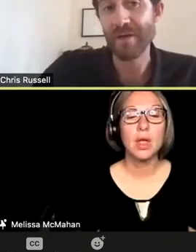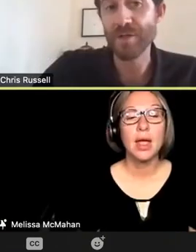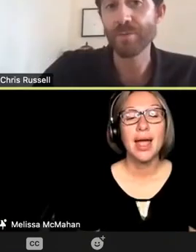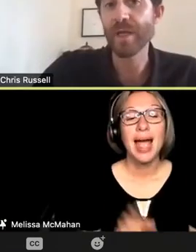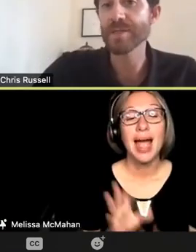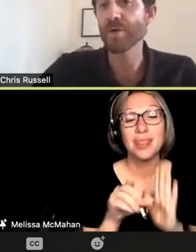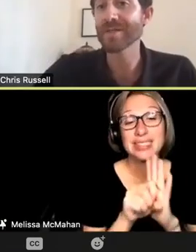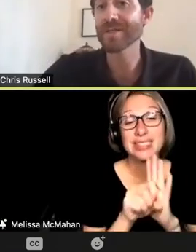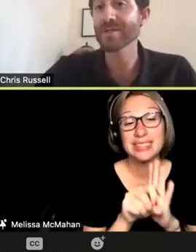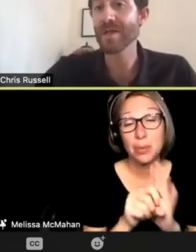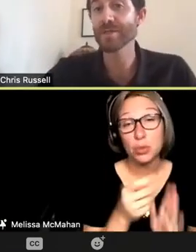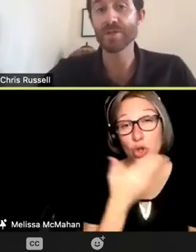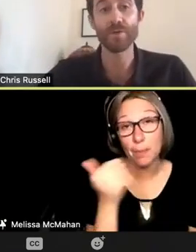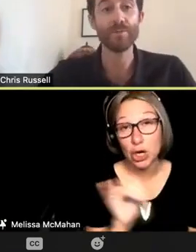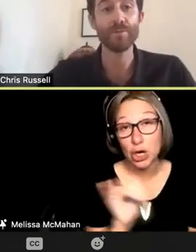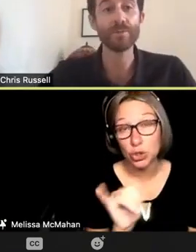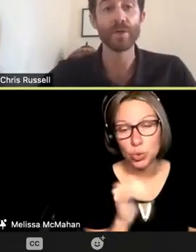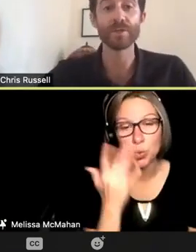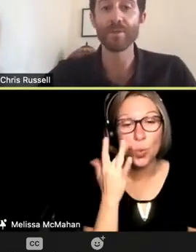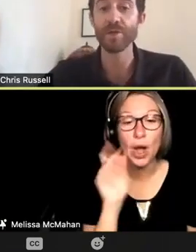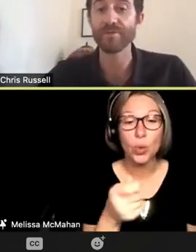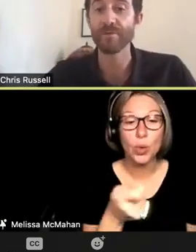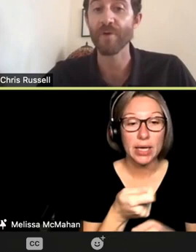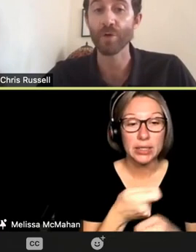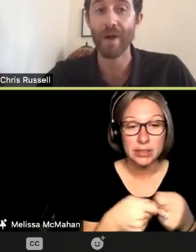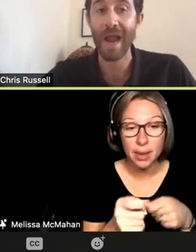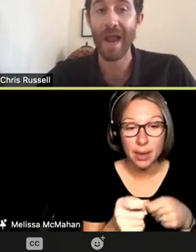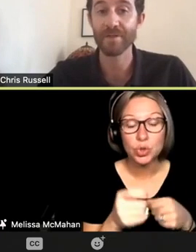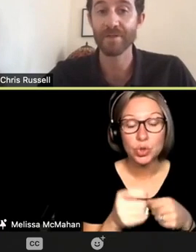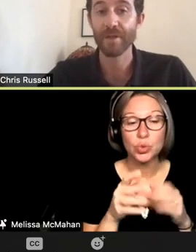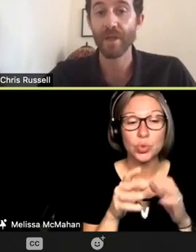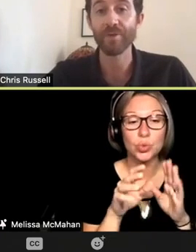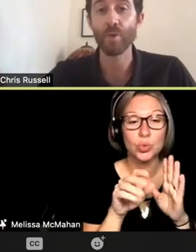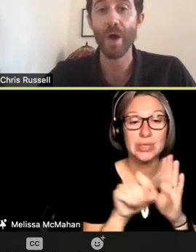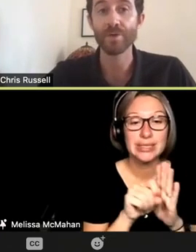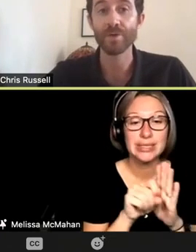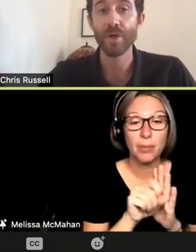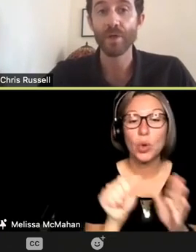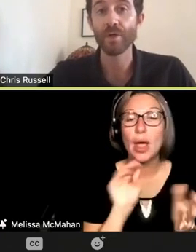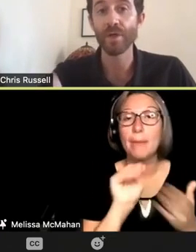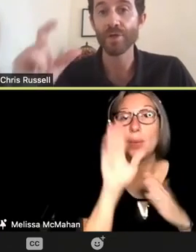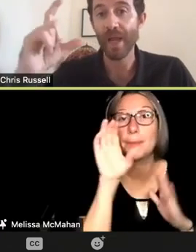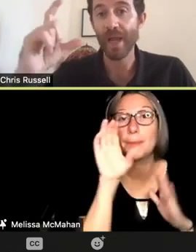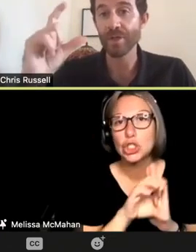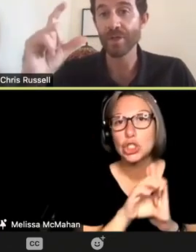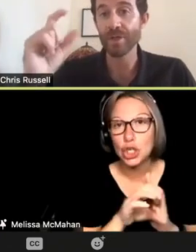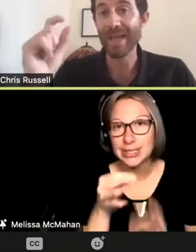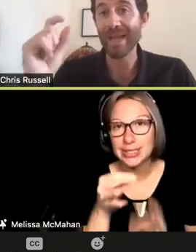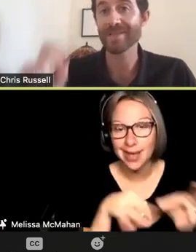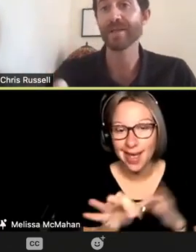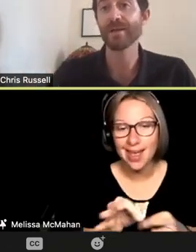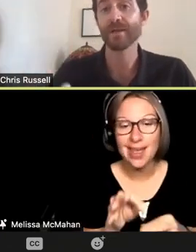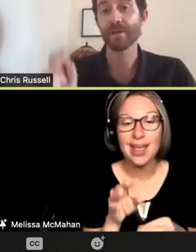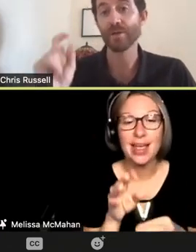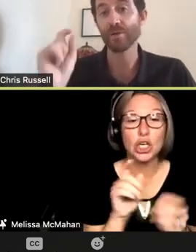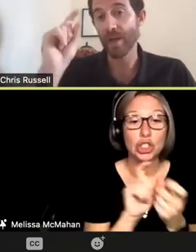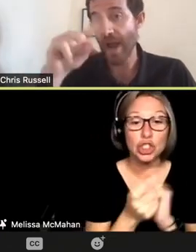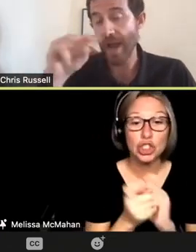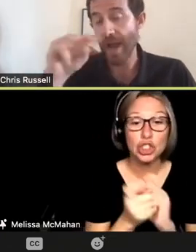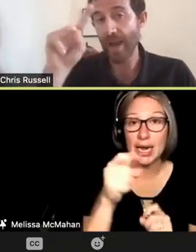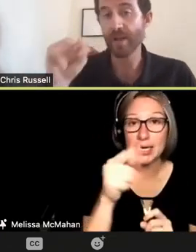symbols themselves too, because you can substitute those symbols for photographs if you want to. You can change the